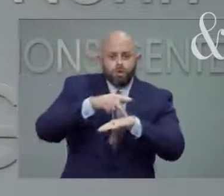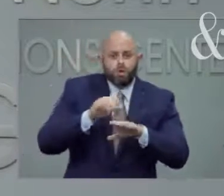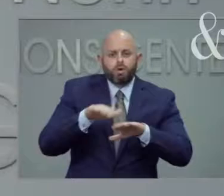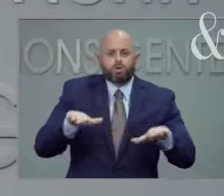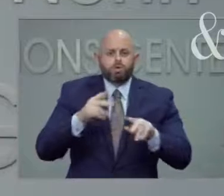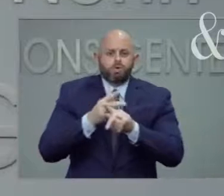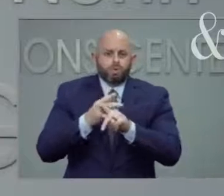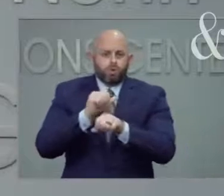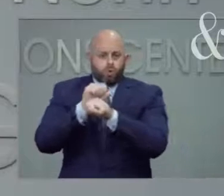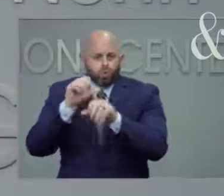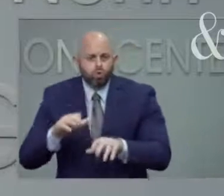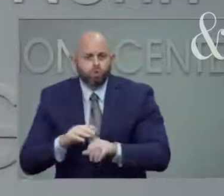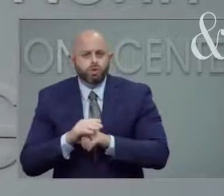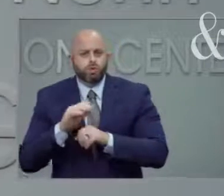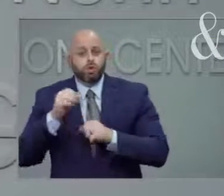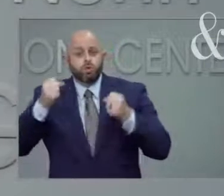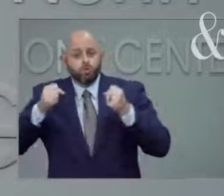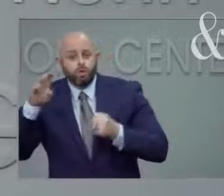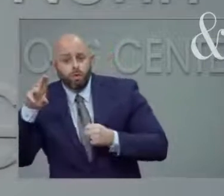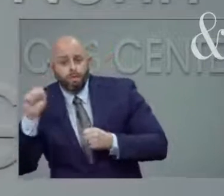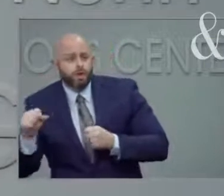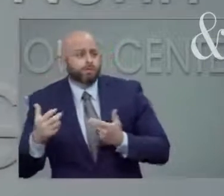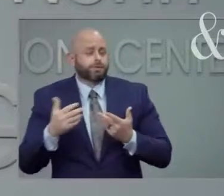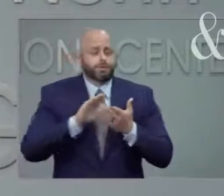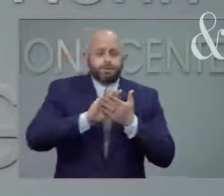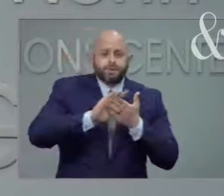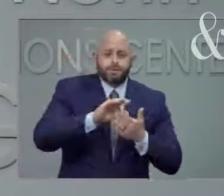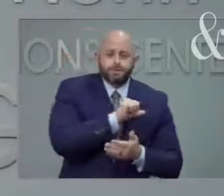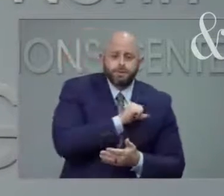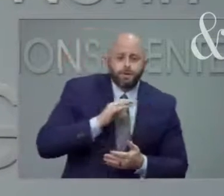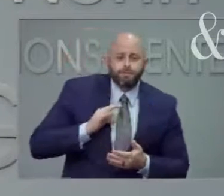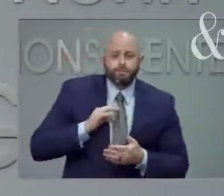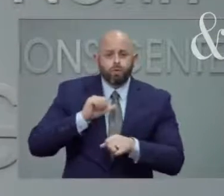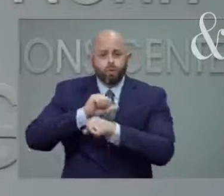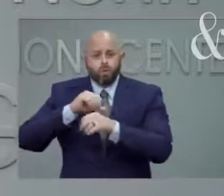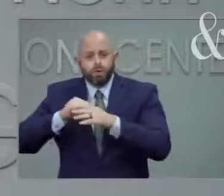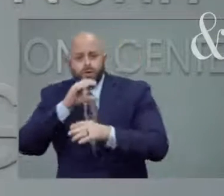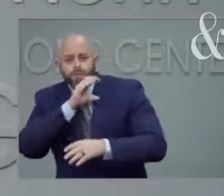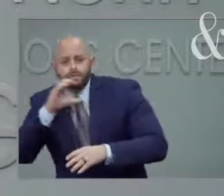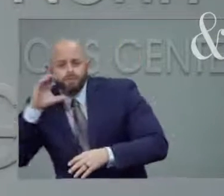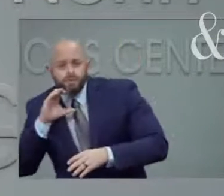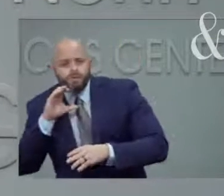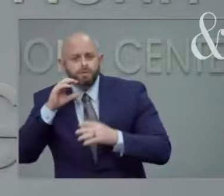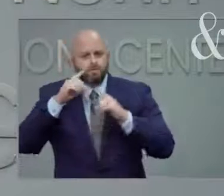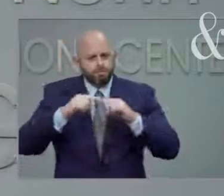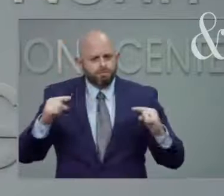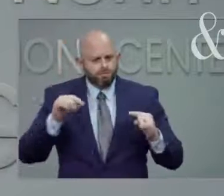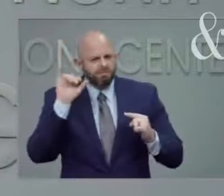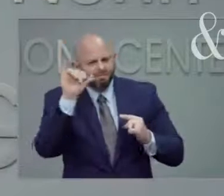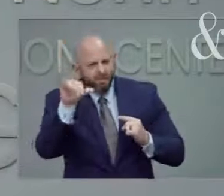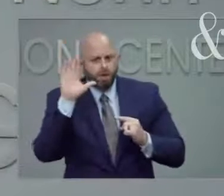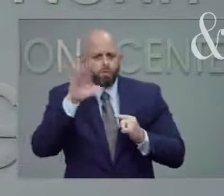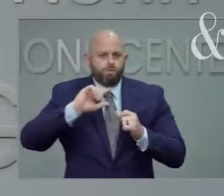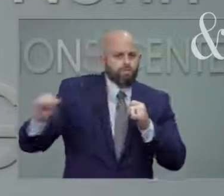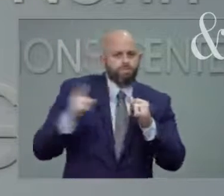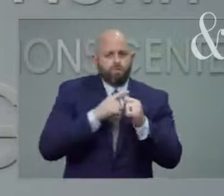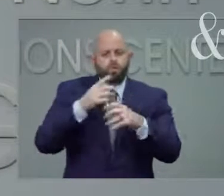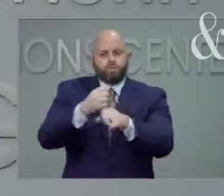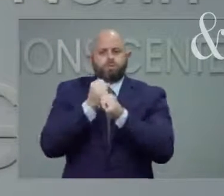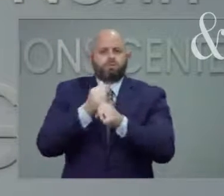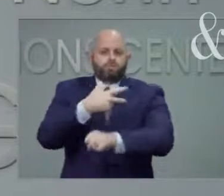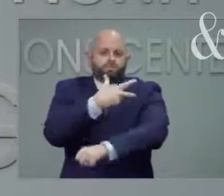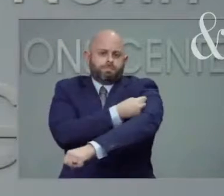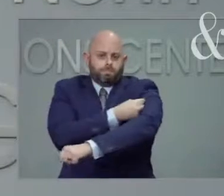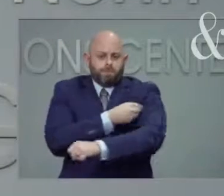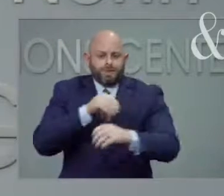care providers, bus drivers, custodial staff, cafeteria workers, and other education workers in our pre-K